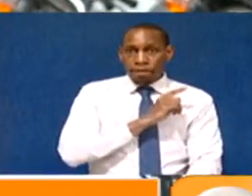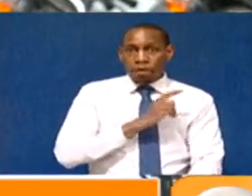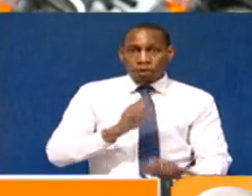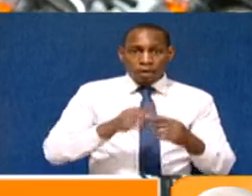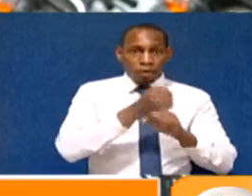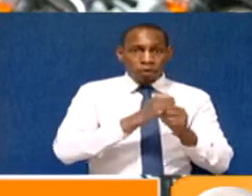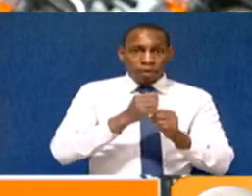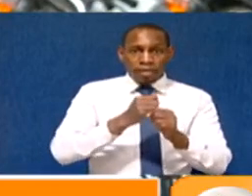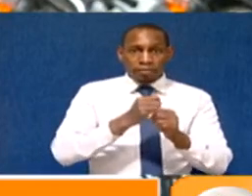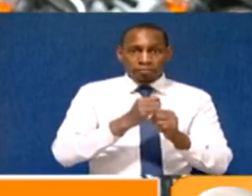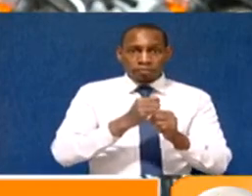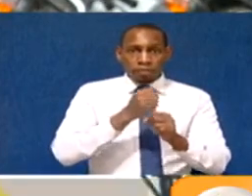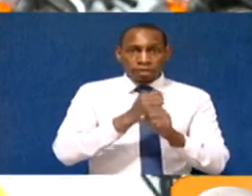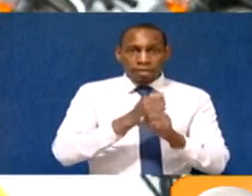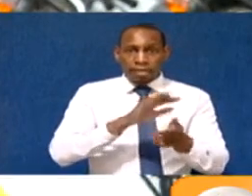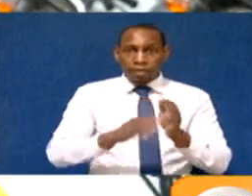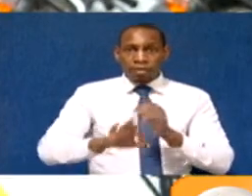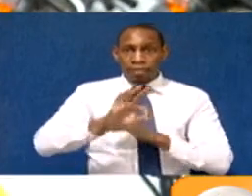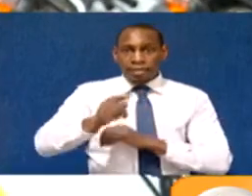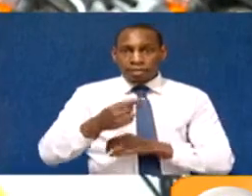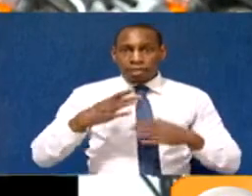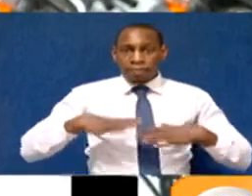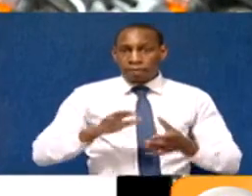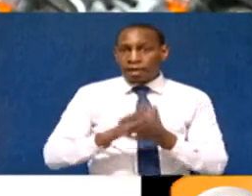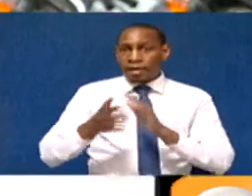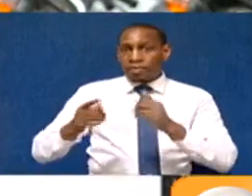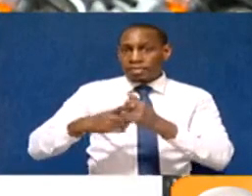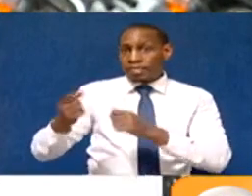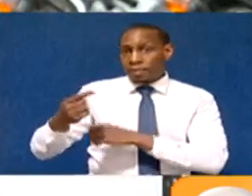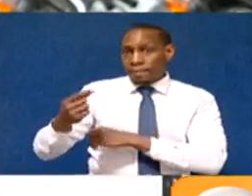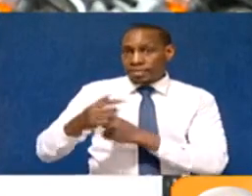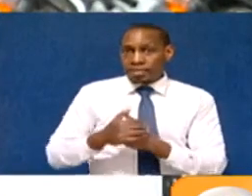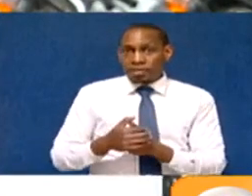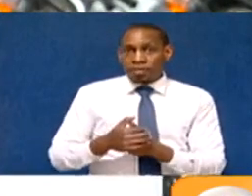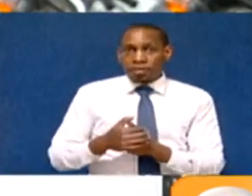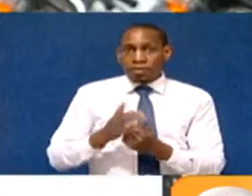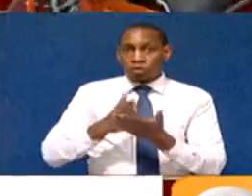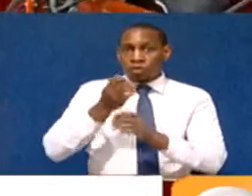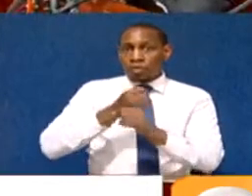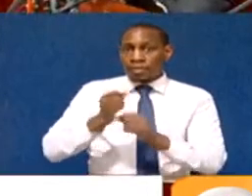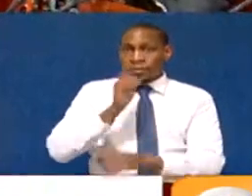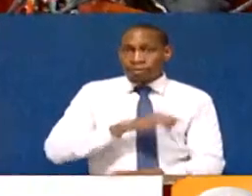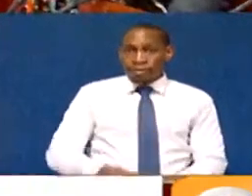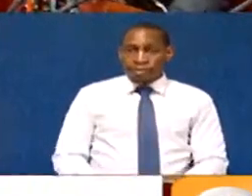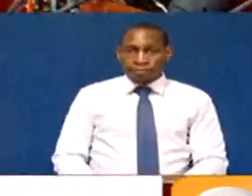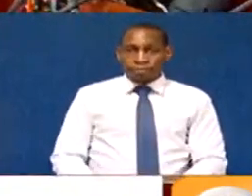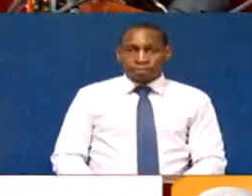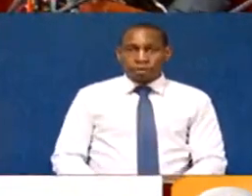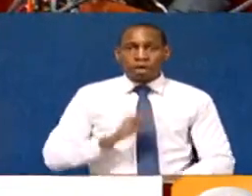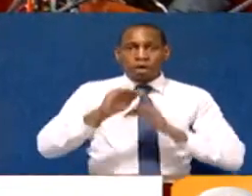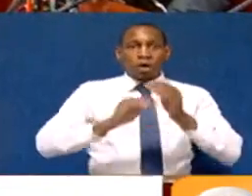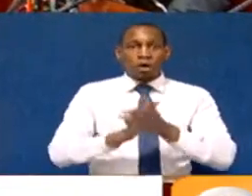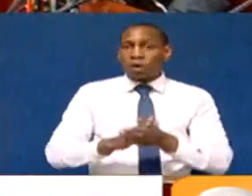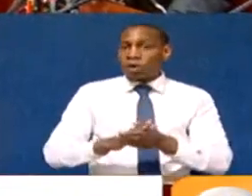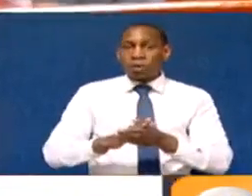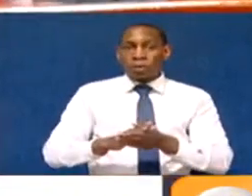job creation of about 3,000 people just in about 6 months that has been created. But not everyone is